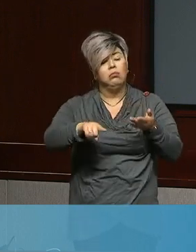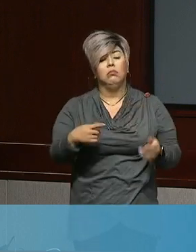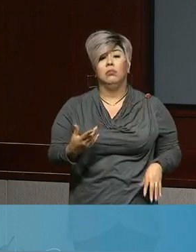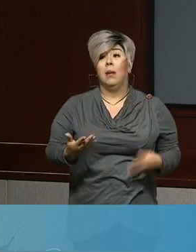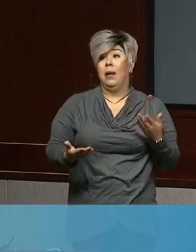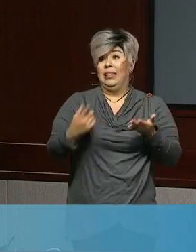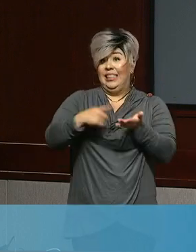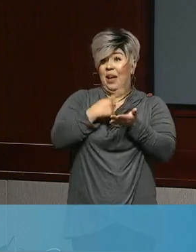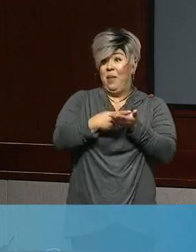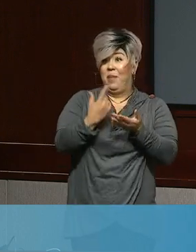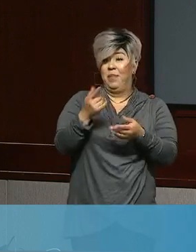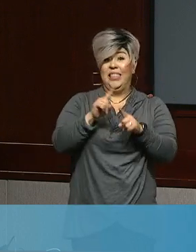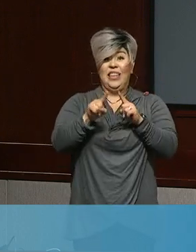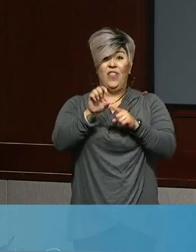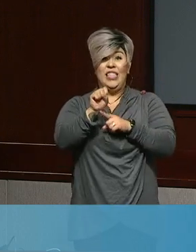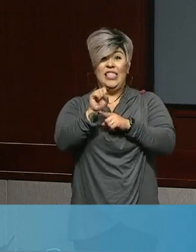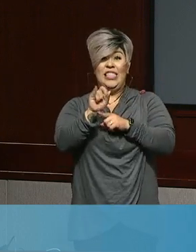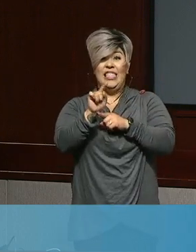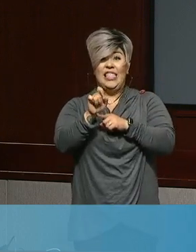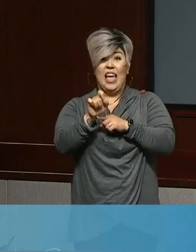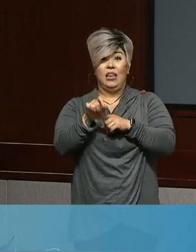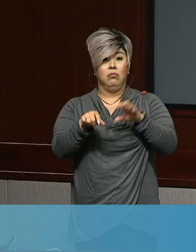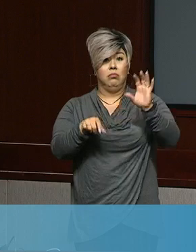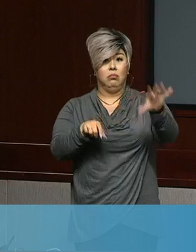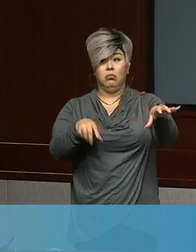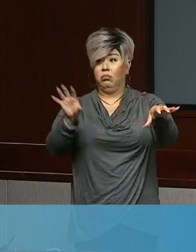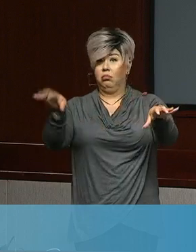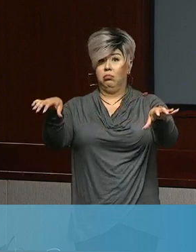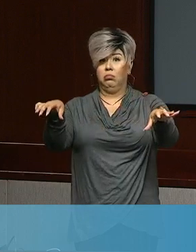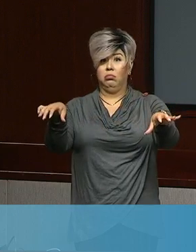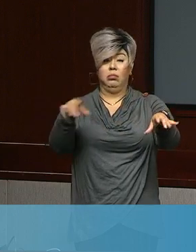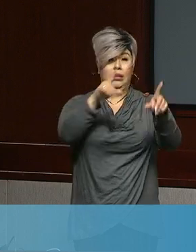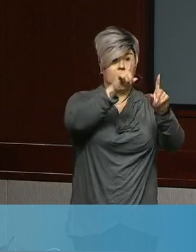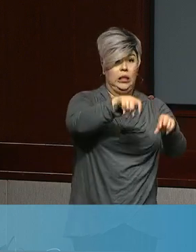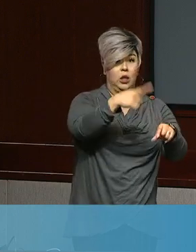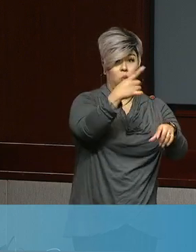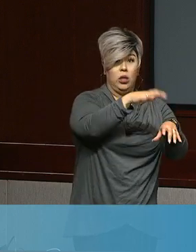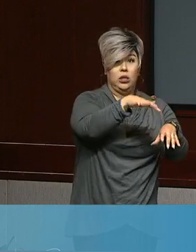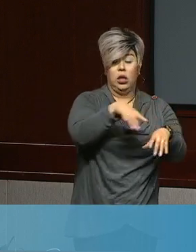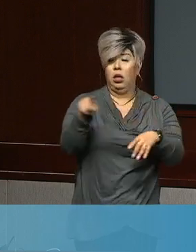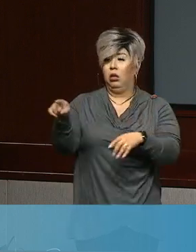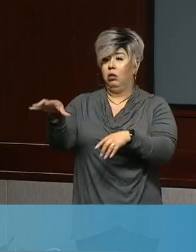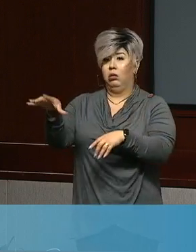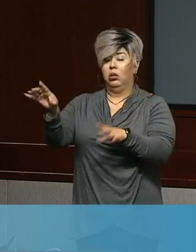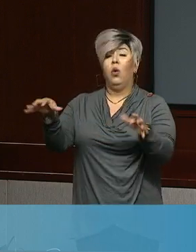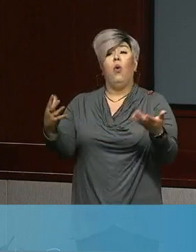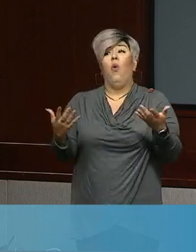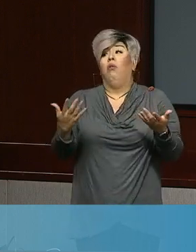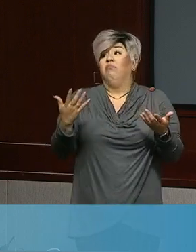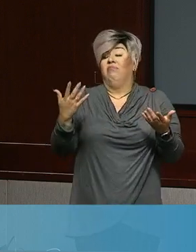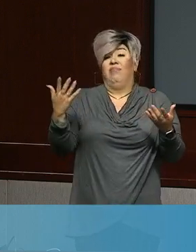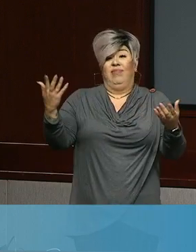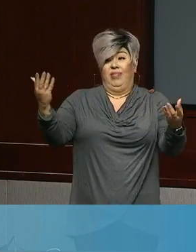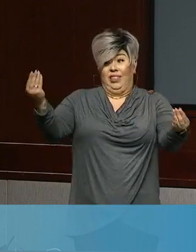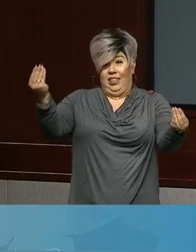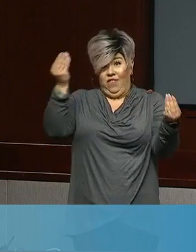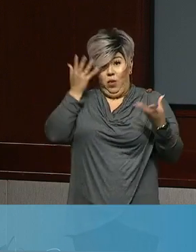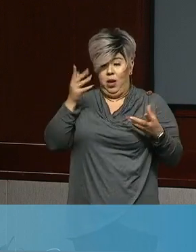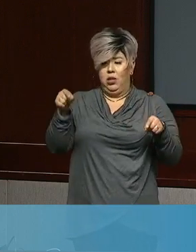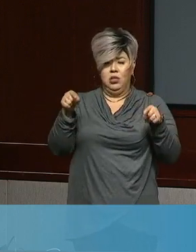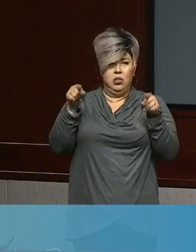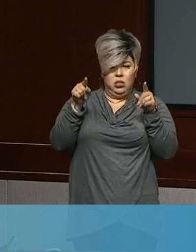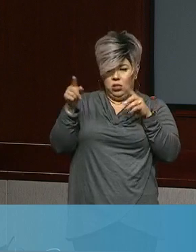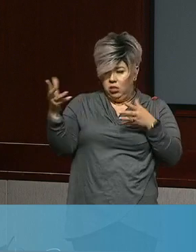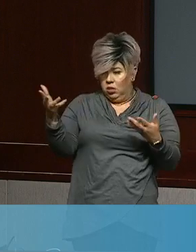send your information in that is slightly different. You can imagine how many people have very similar names, and many people do still have similar birth dates. So